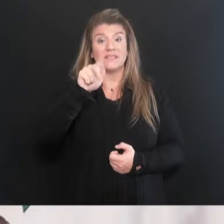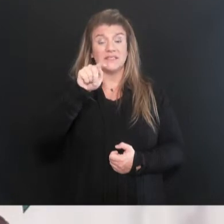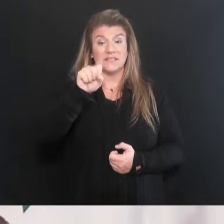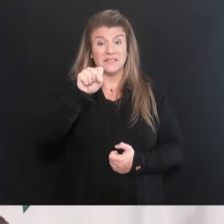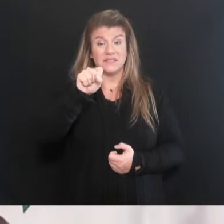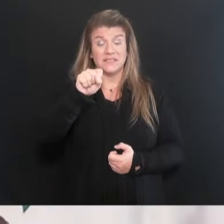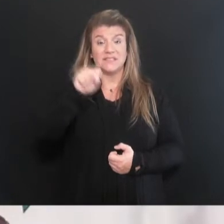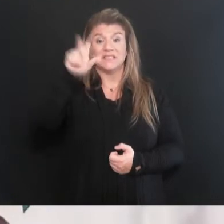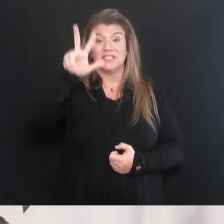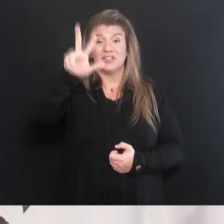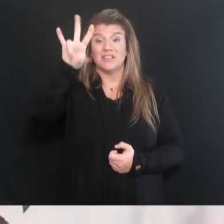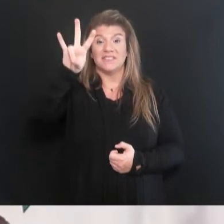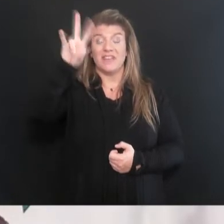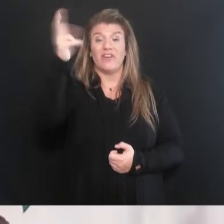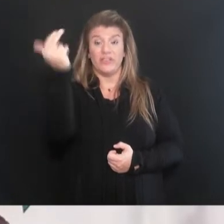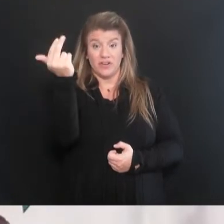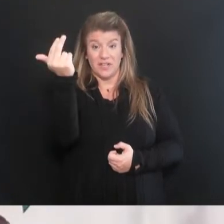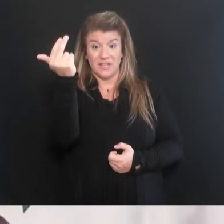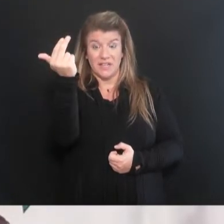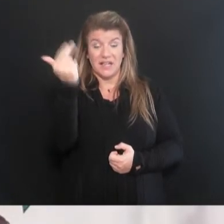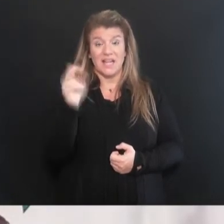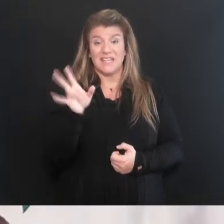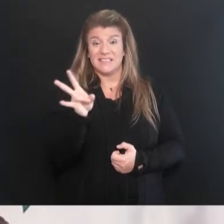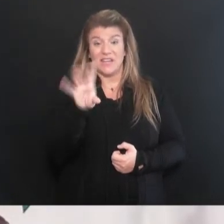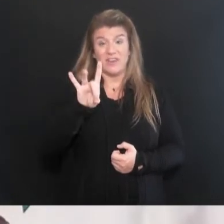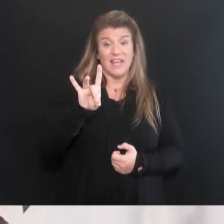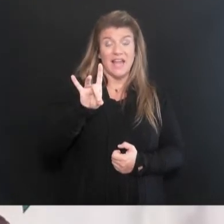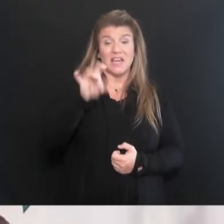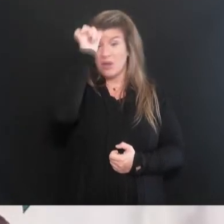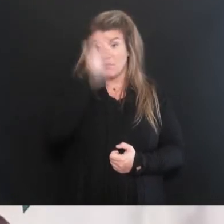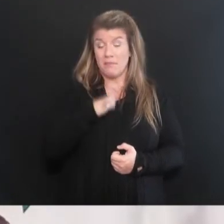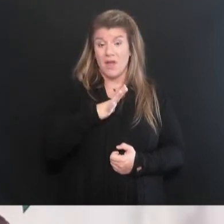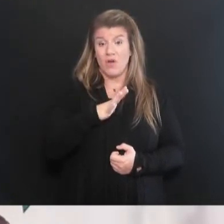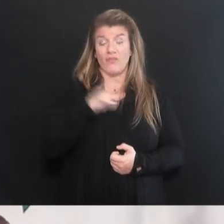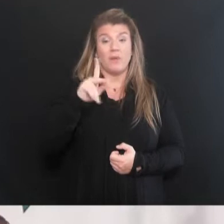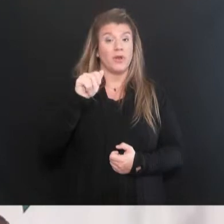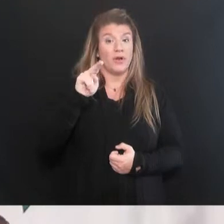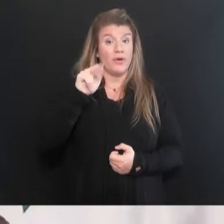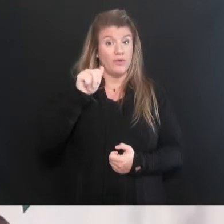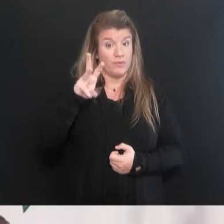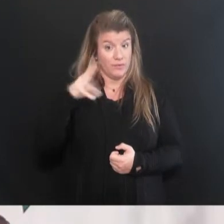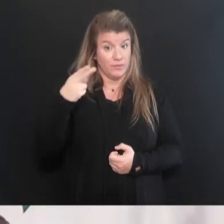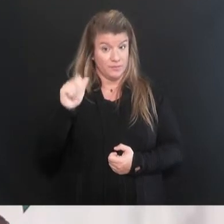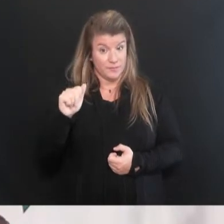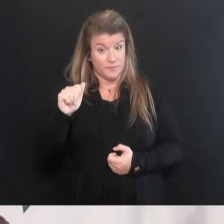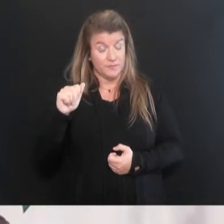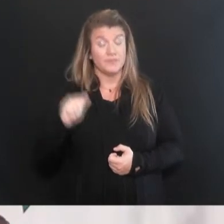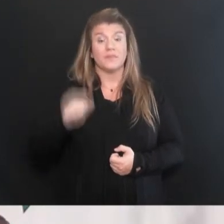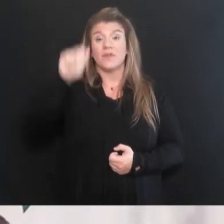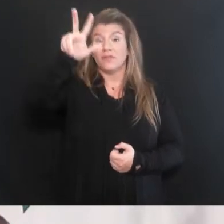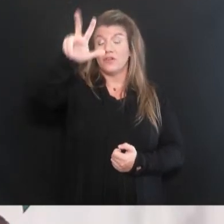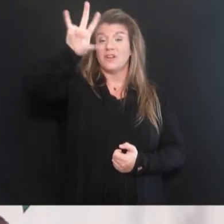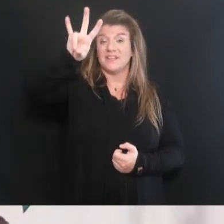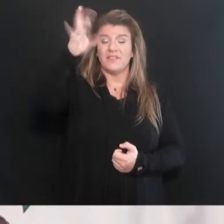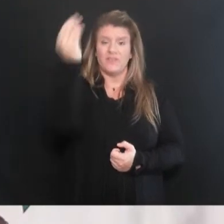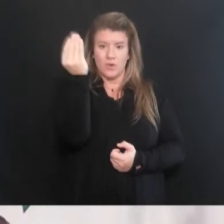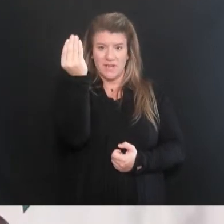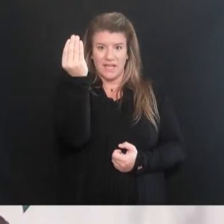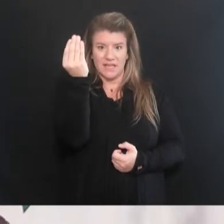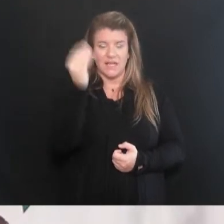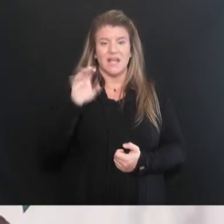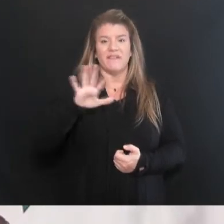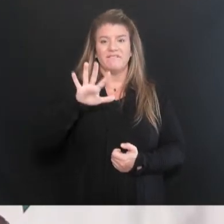The 3,713th death is a 78-year-old male from Kanawha County. The 3,714th death